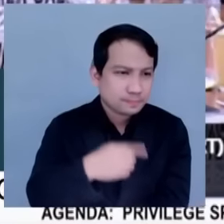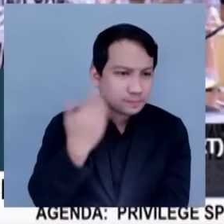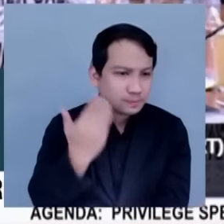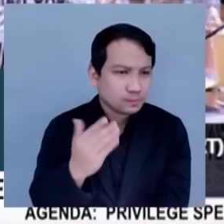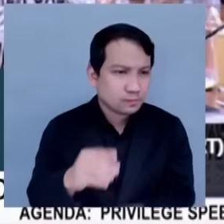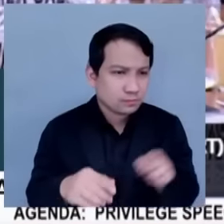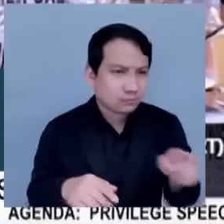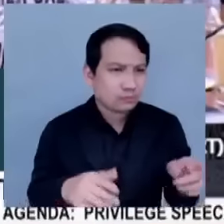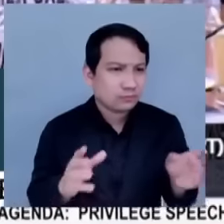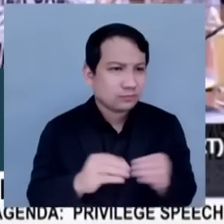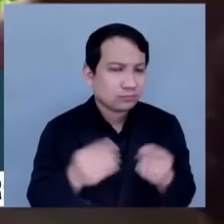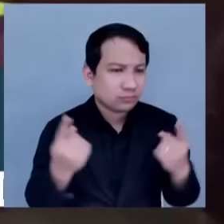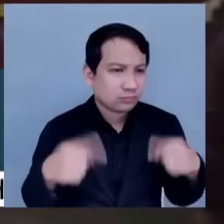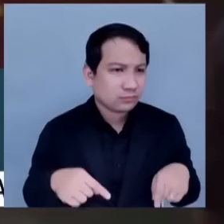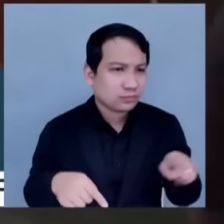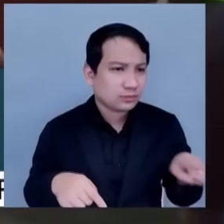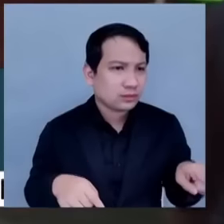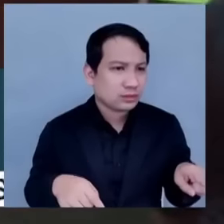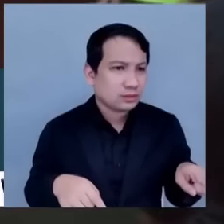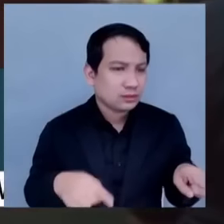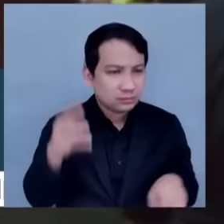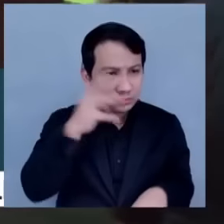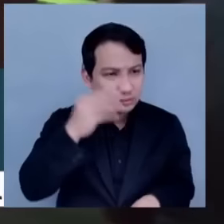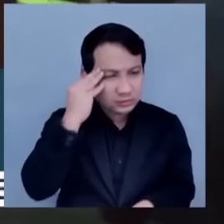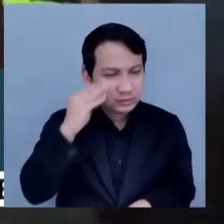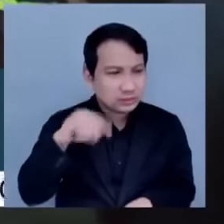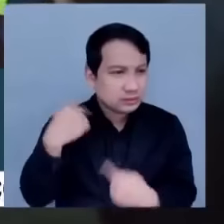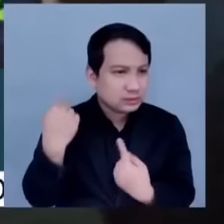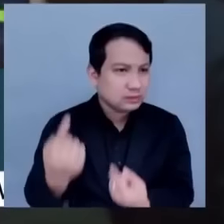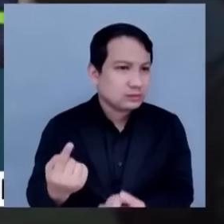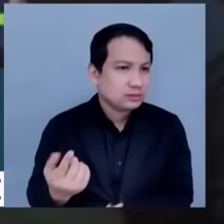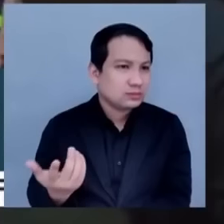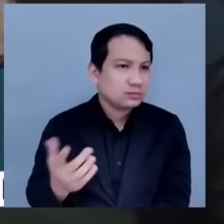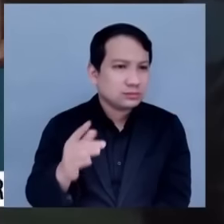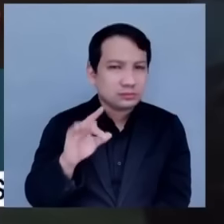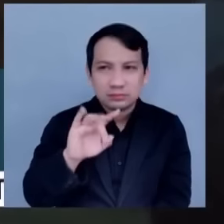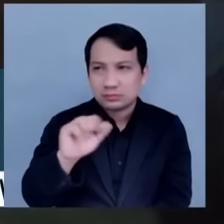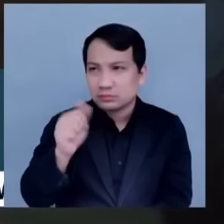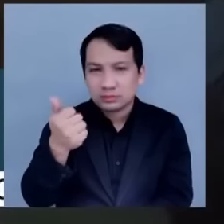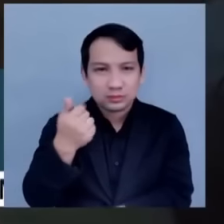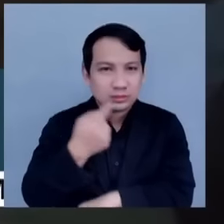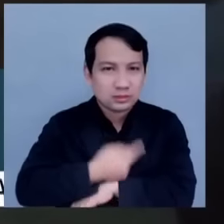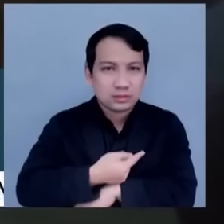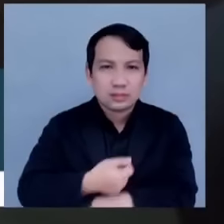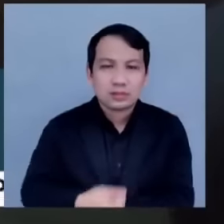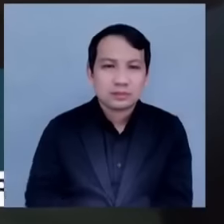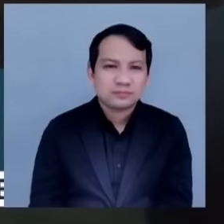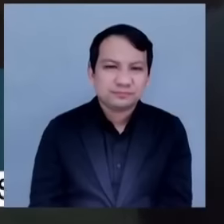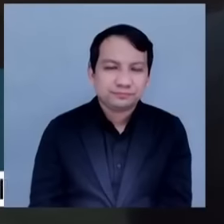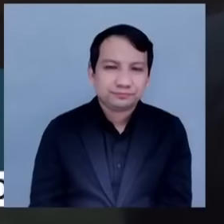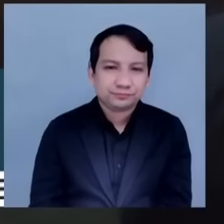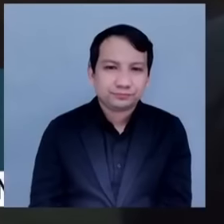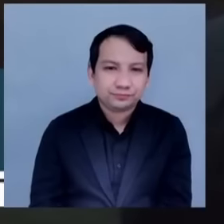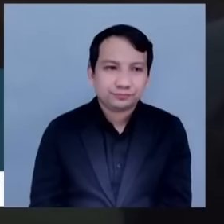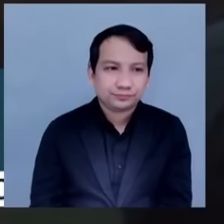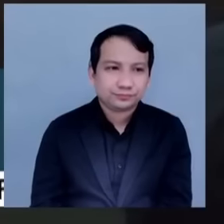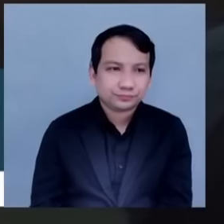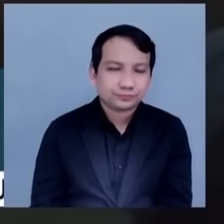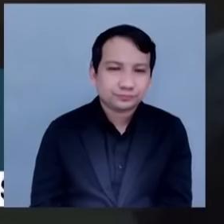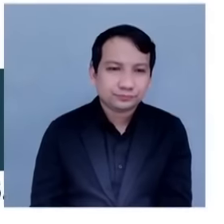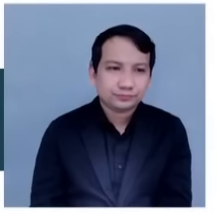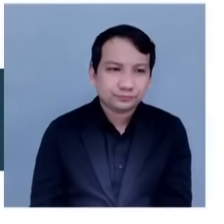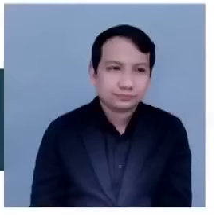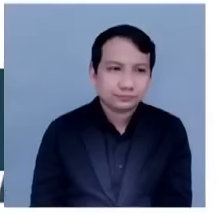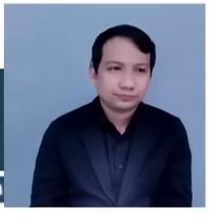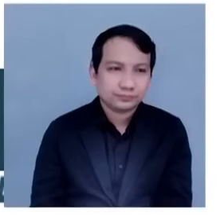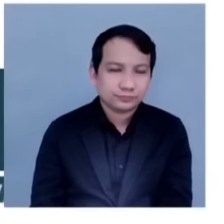what happened? You made us worried for the past 8 or 10 days. Well, Attorney David, you know that you're also in